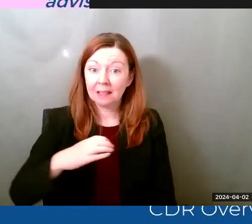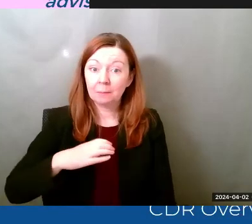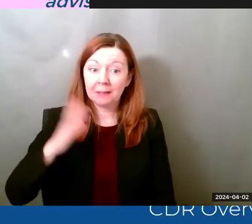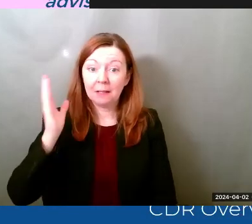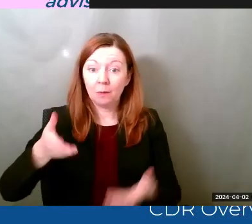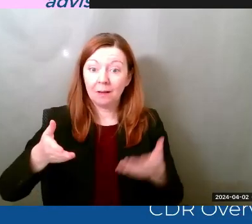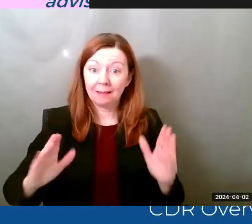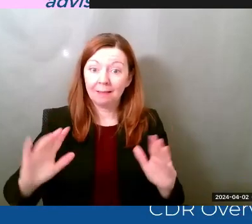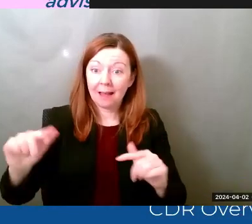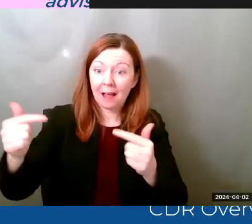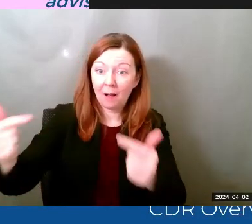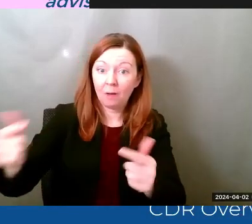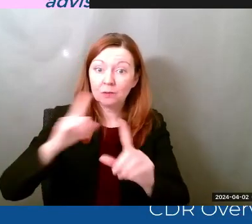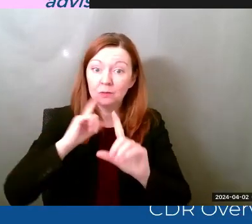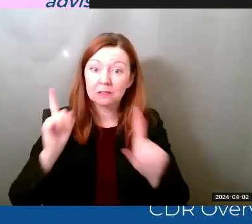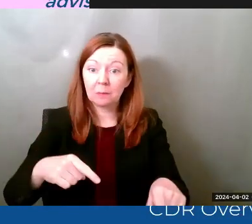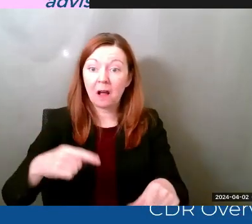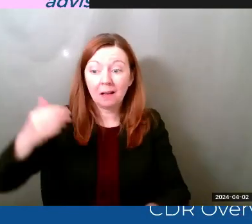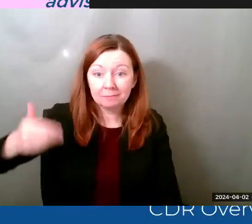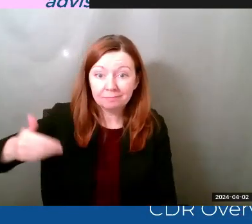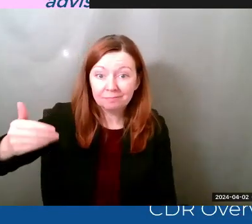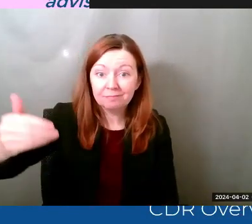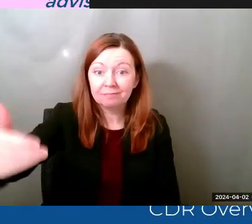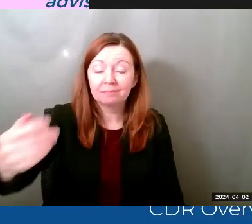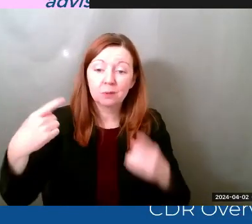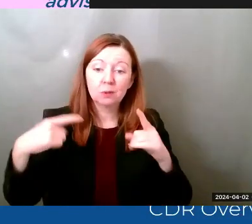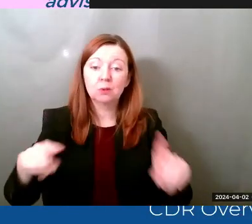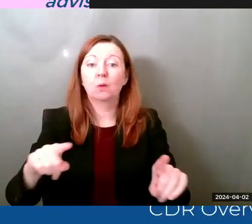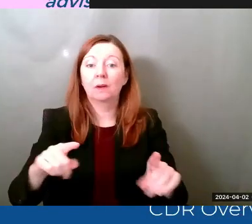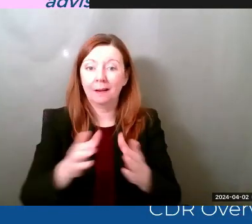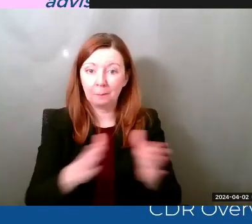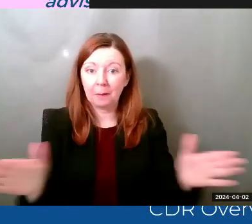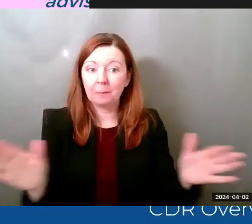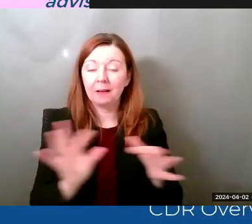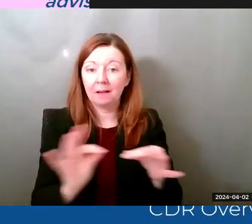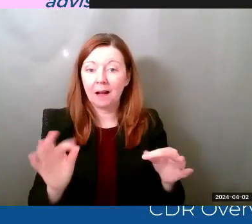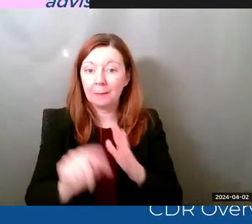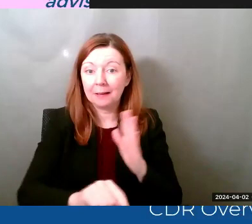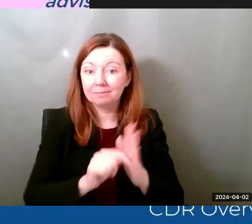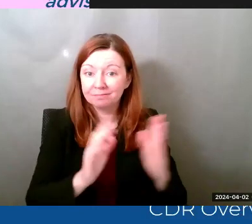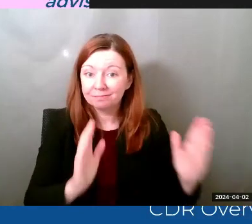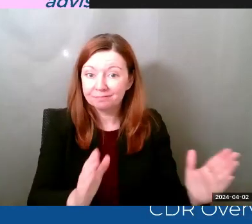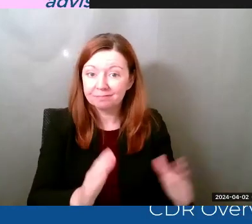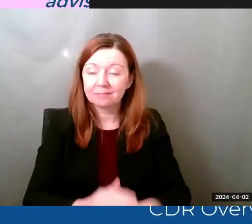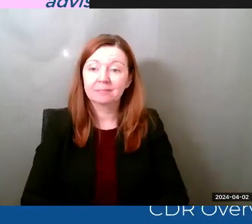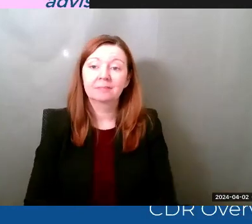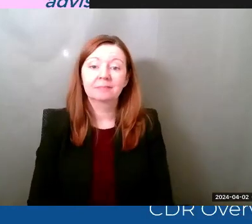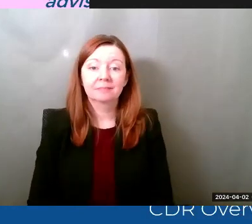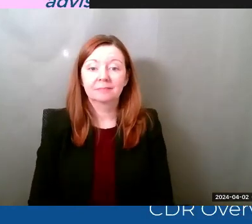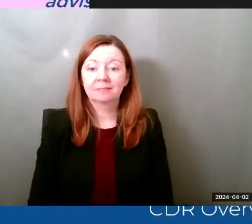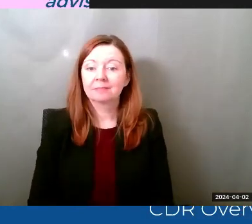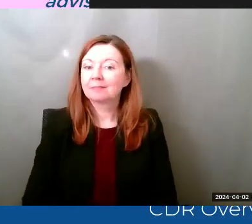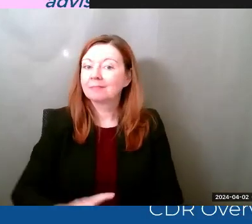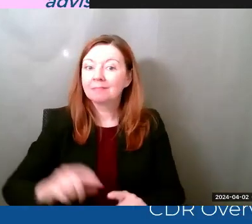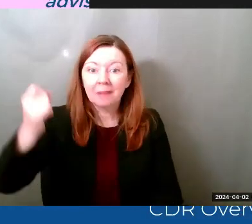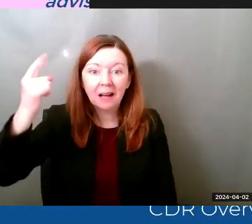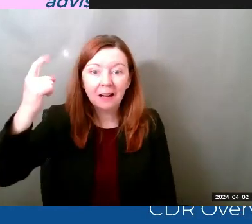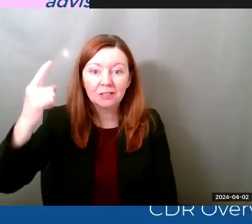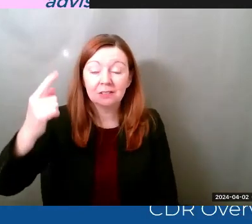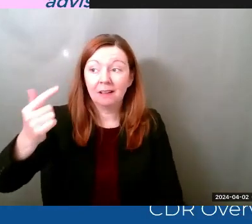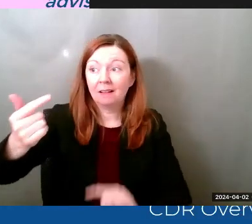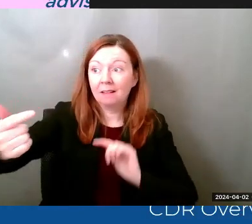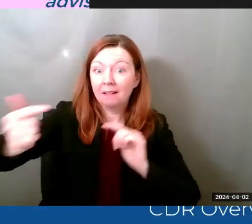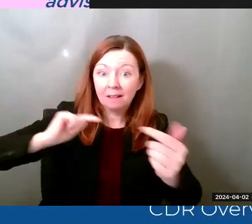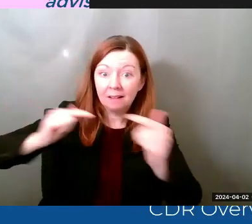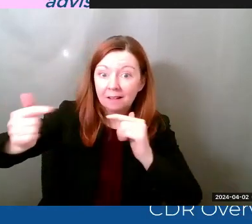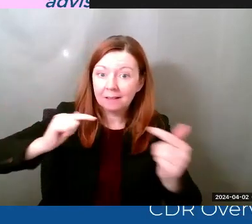in regular intervals throughout the public comment period, but there will not be a back and forth between members